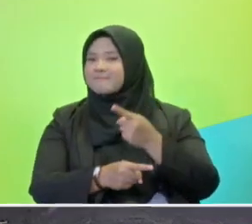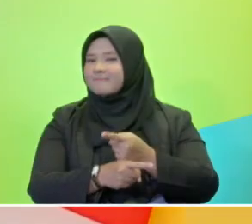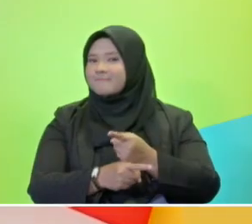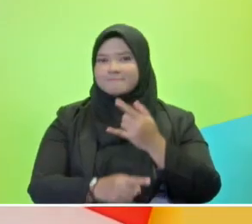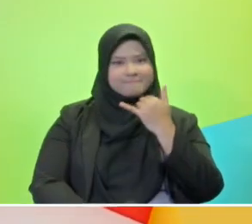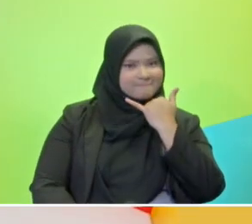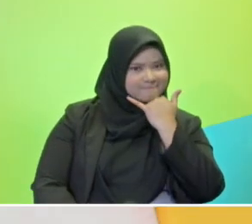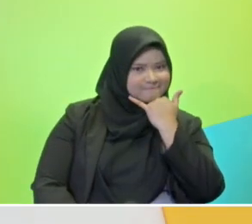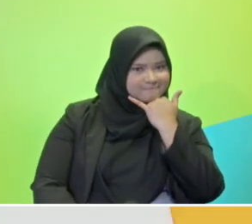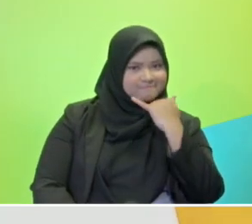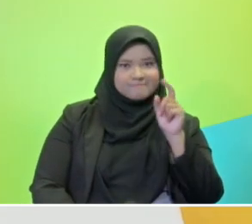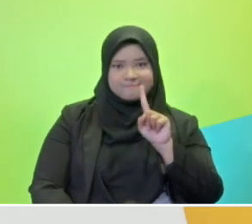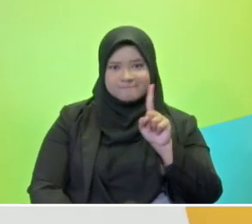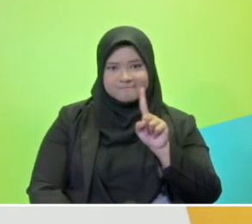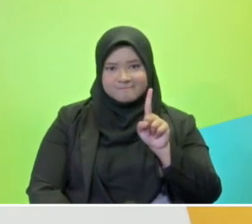Green.